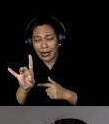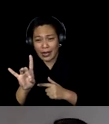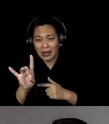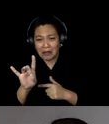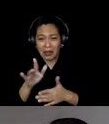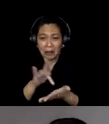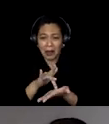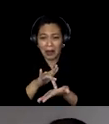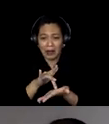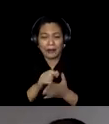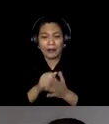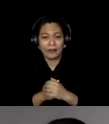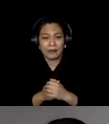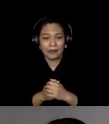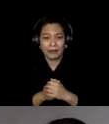middle of difficulty.